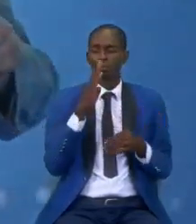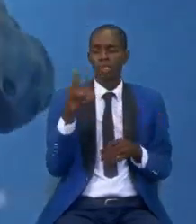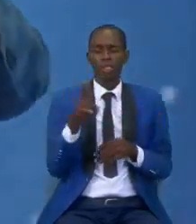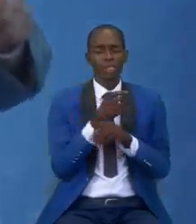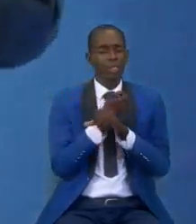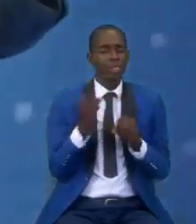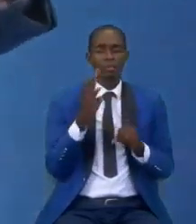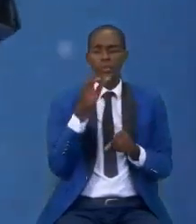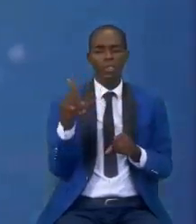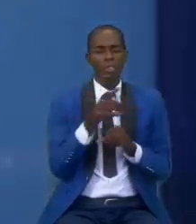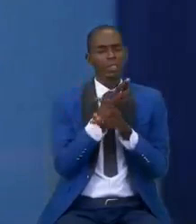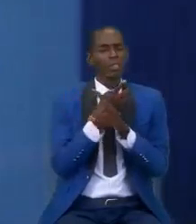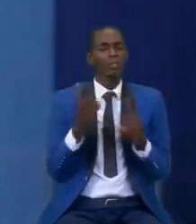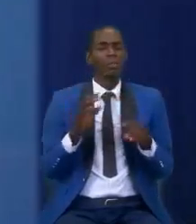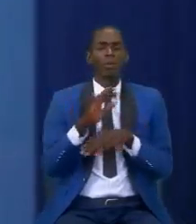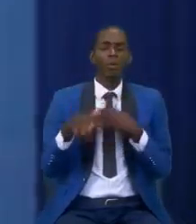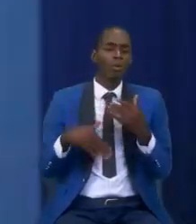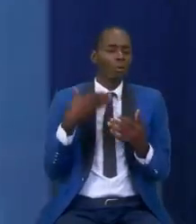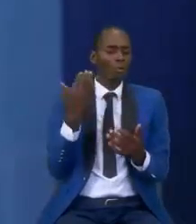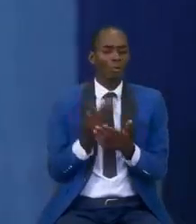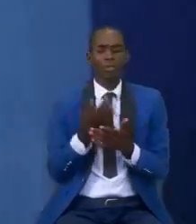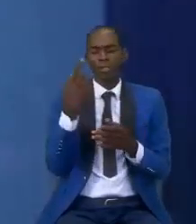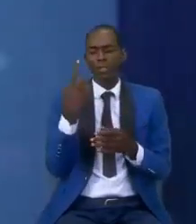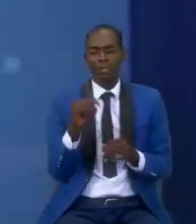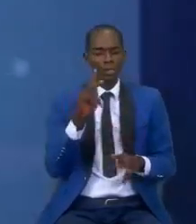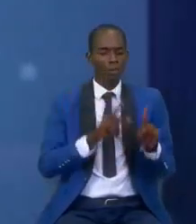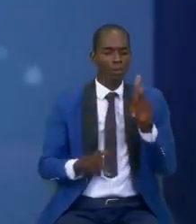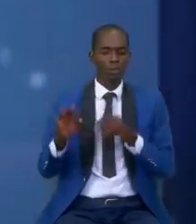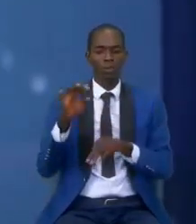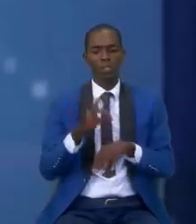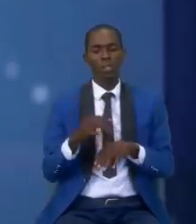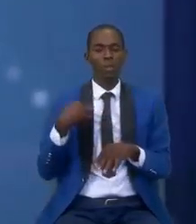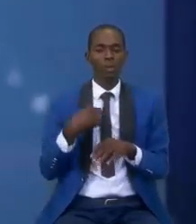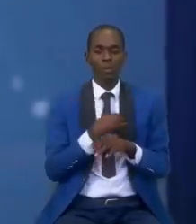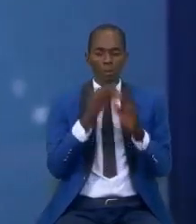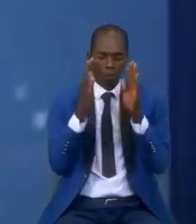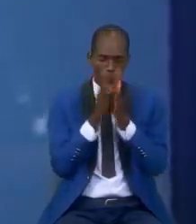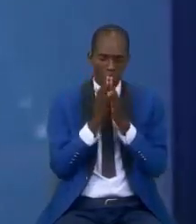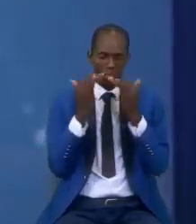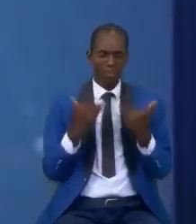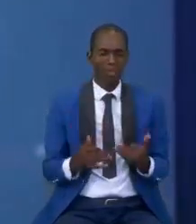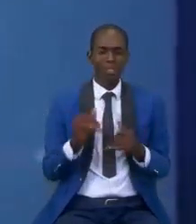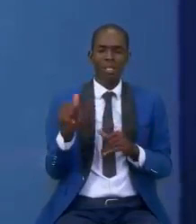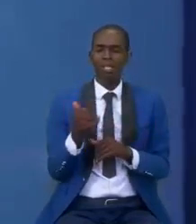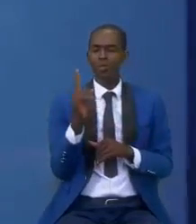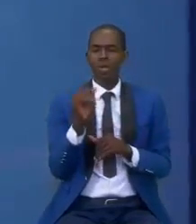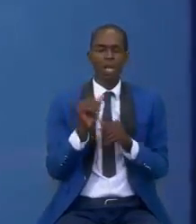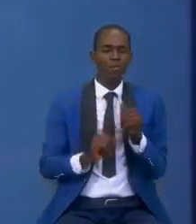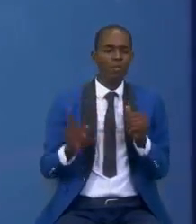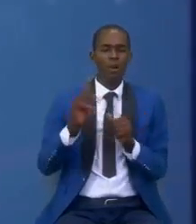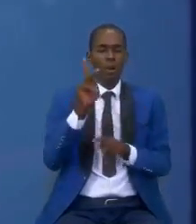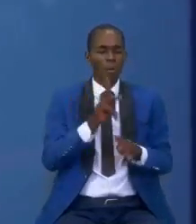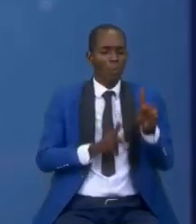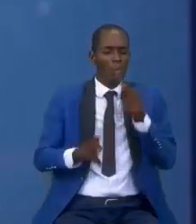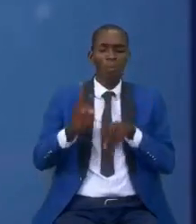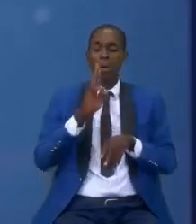pray now, anywhere, everywhere people are, here at the Alpha location, and there